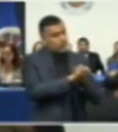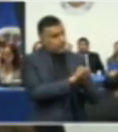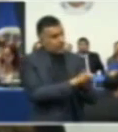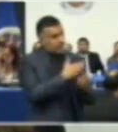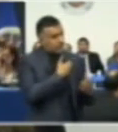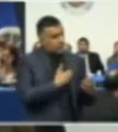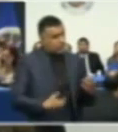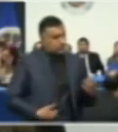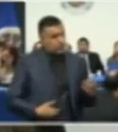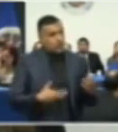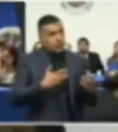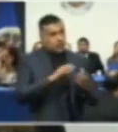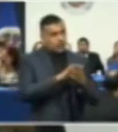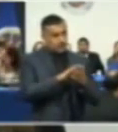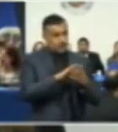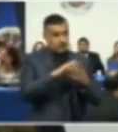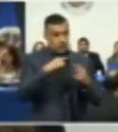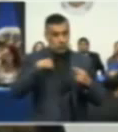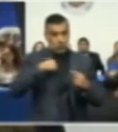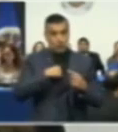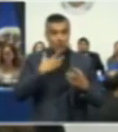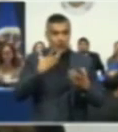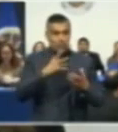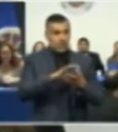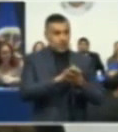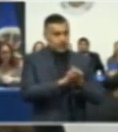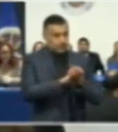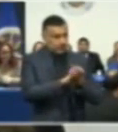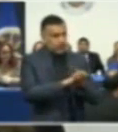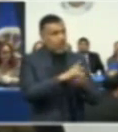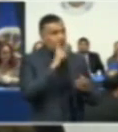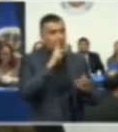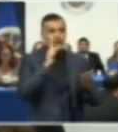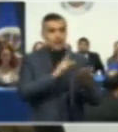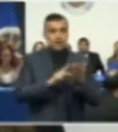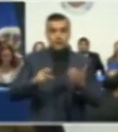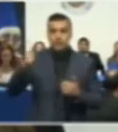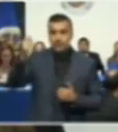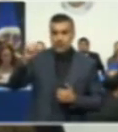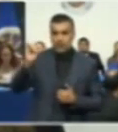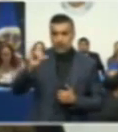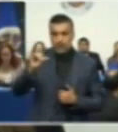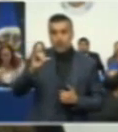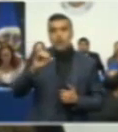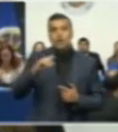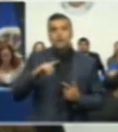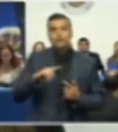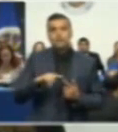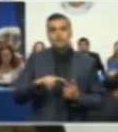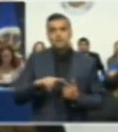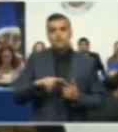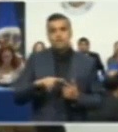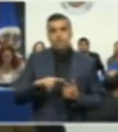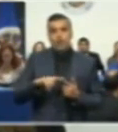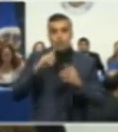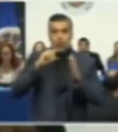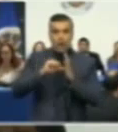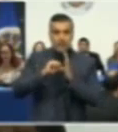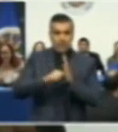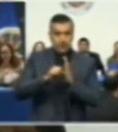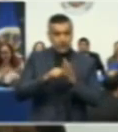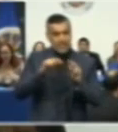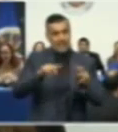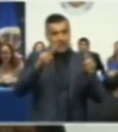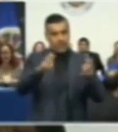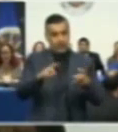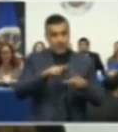congratulate, I don't know if I'm allowed to congratulate ourselves, but I want to congratulate the Secretariat itself for, you know, really highlighting this